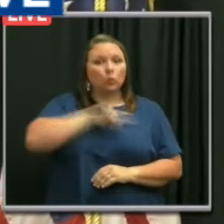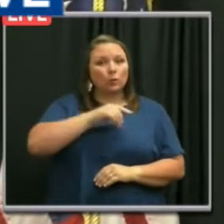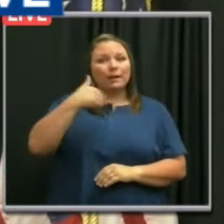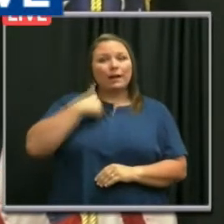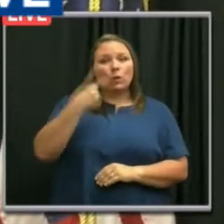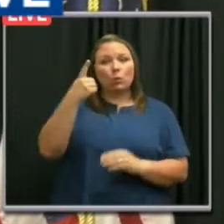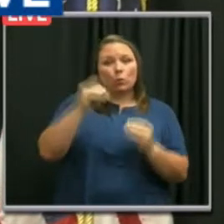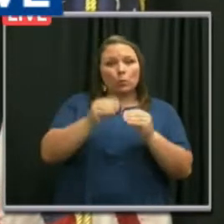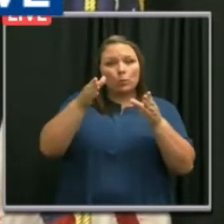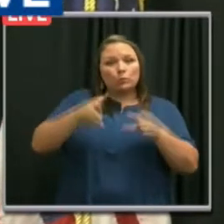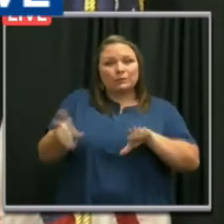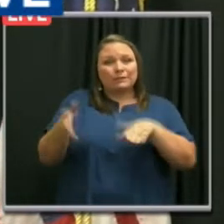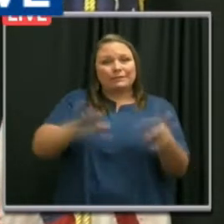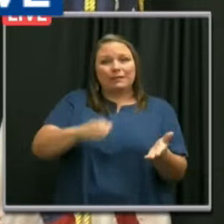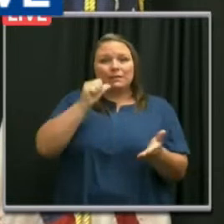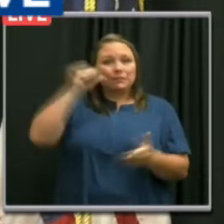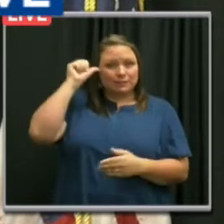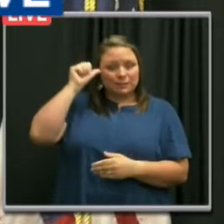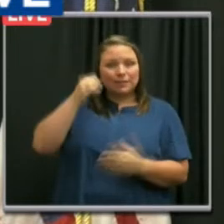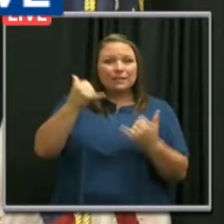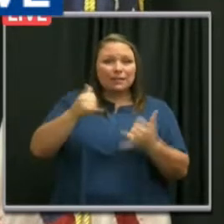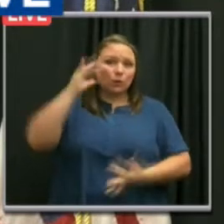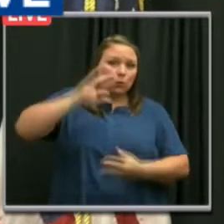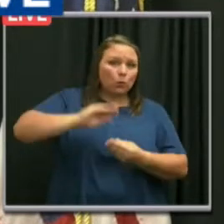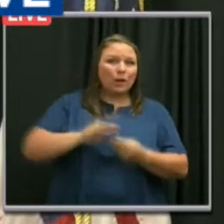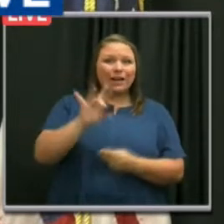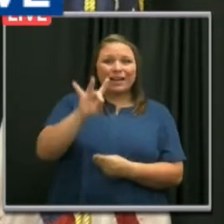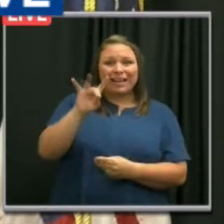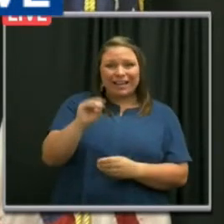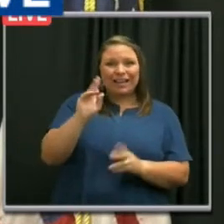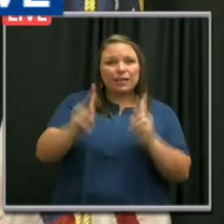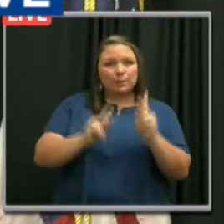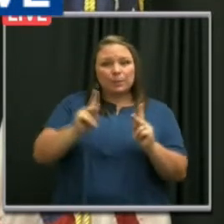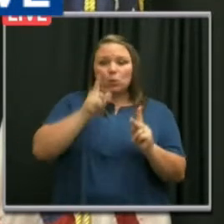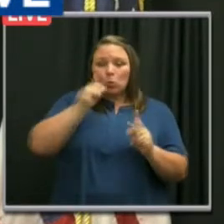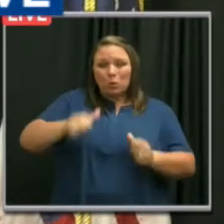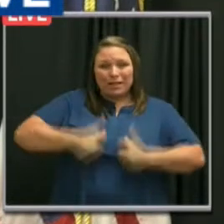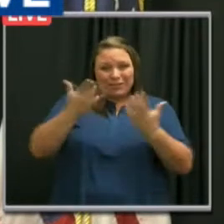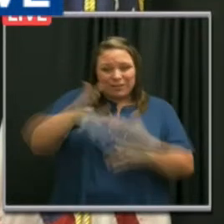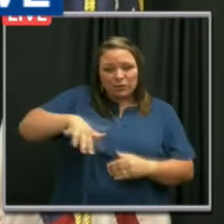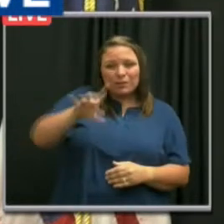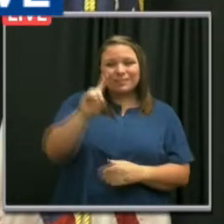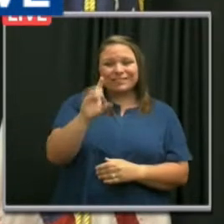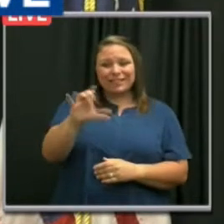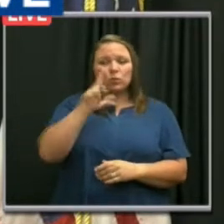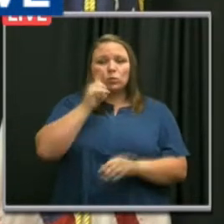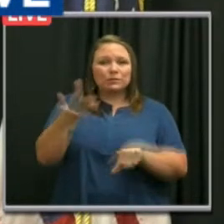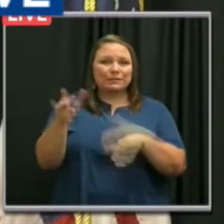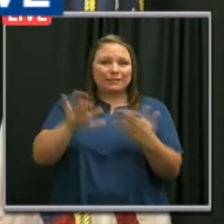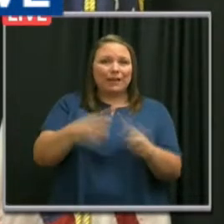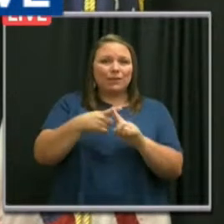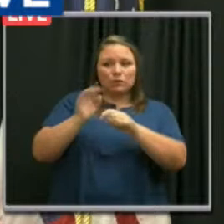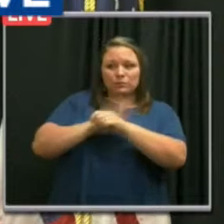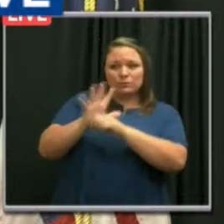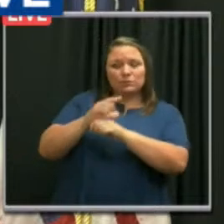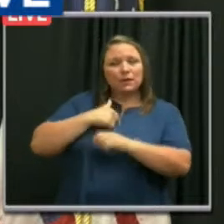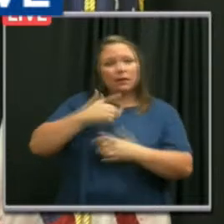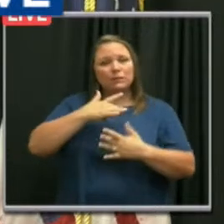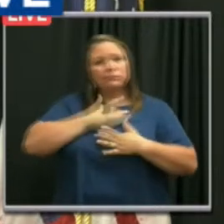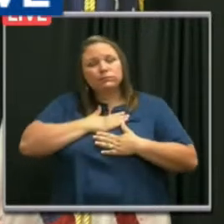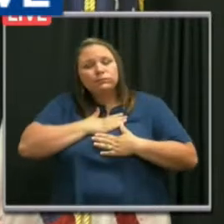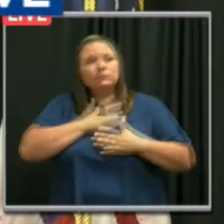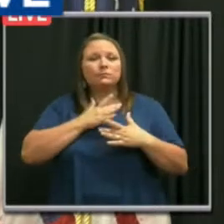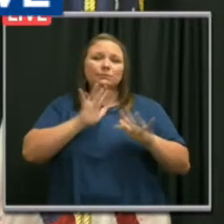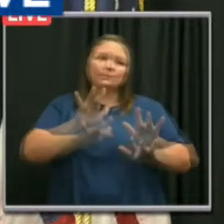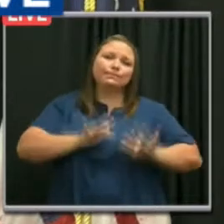death yesterday. We now have 80 residents who have died because of the coronavirus. And again, my sympathies are always